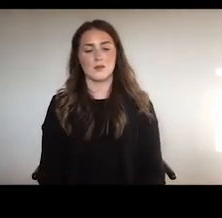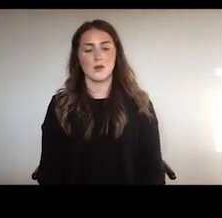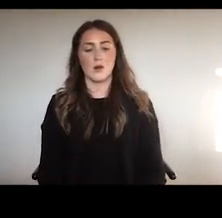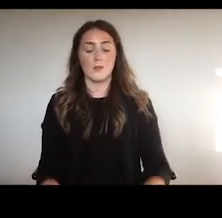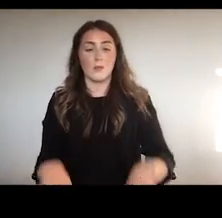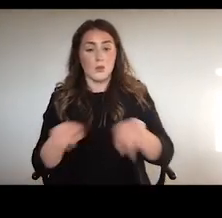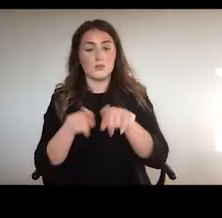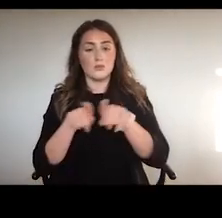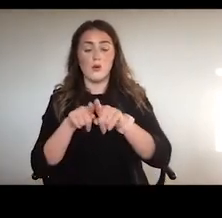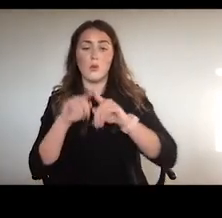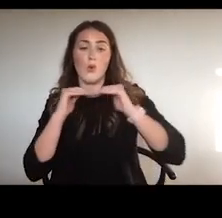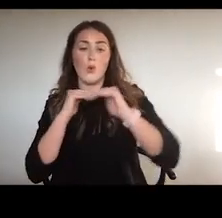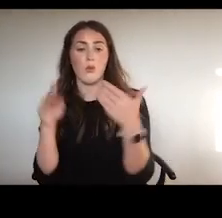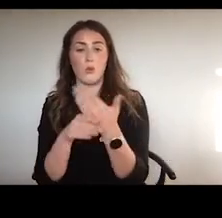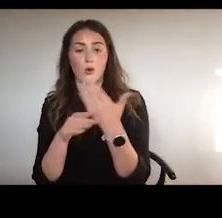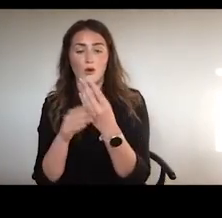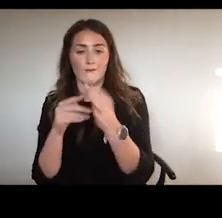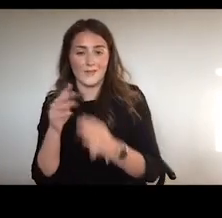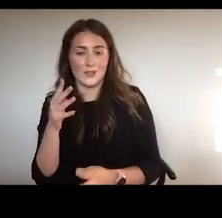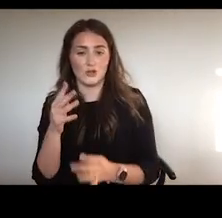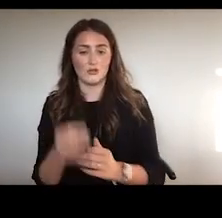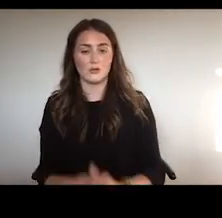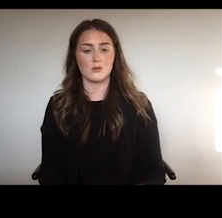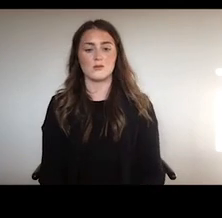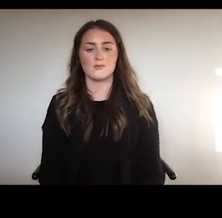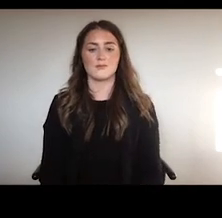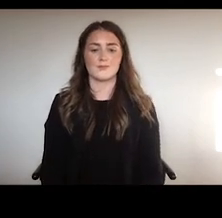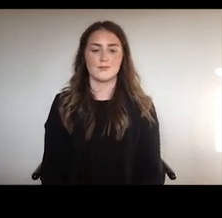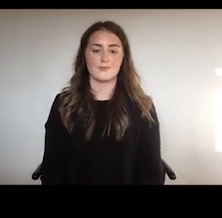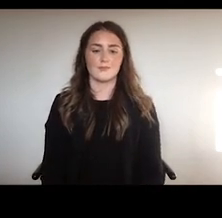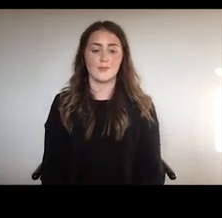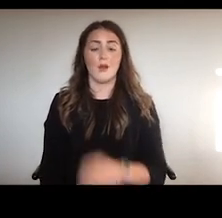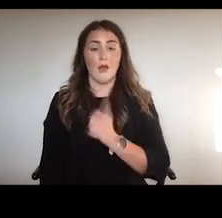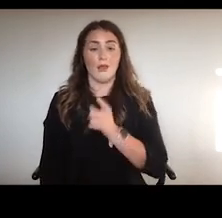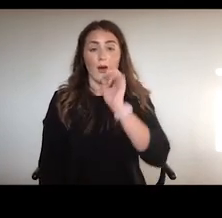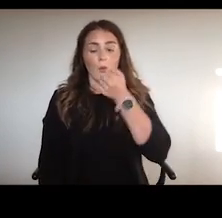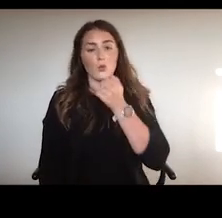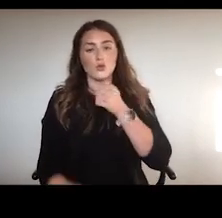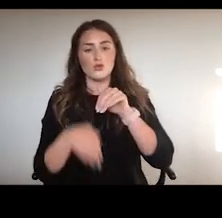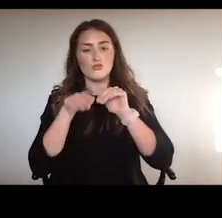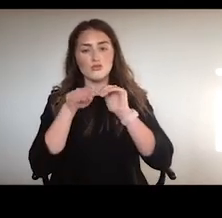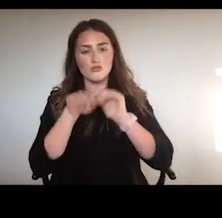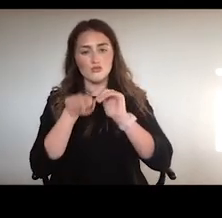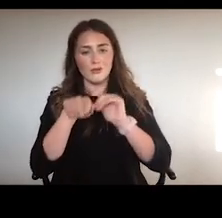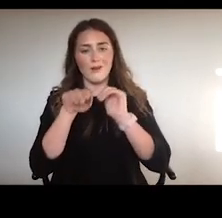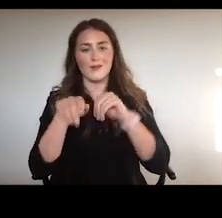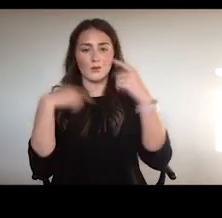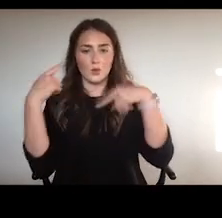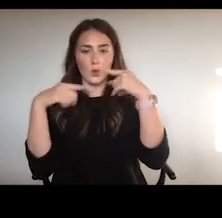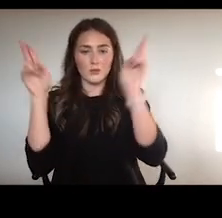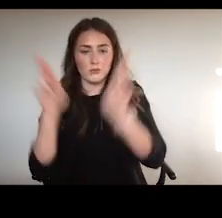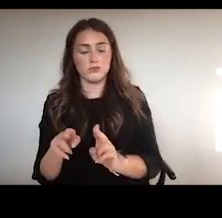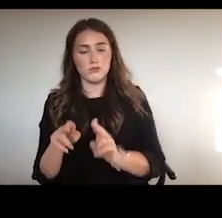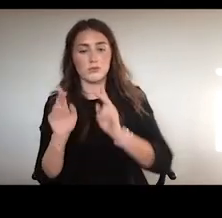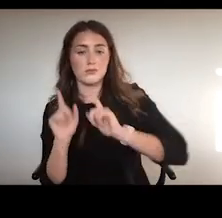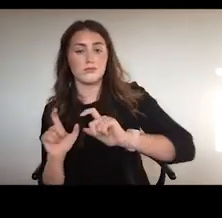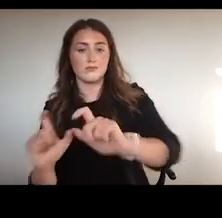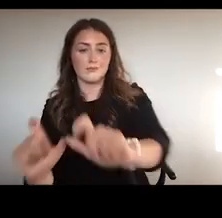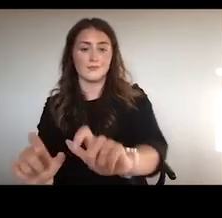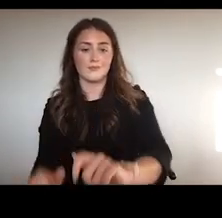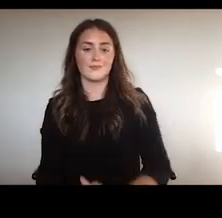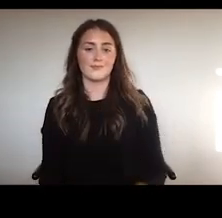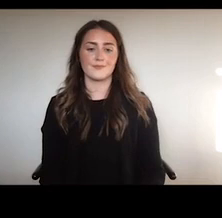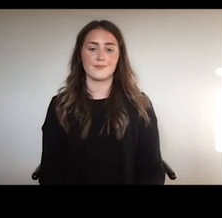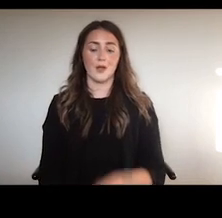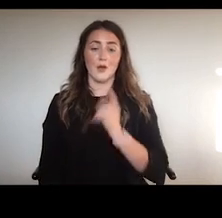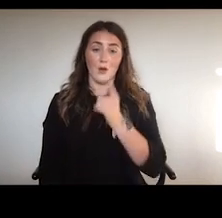typically fences or wooden fences, in addition to these earthworks features. The use of low noise surfacing would also reduce the traffic noise once